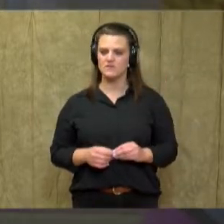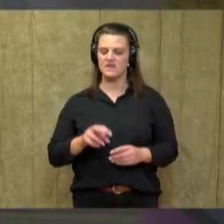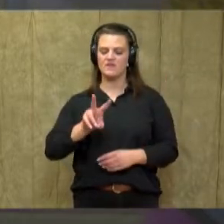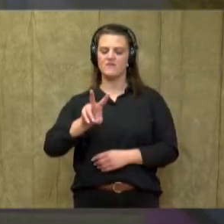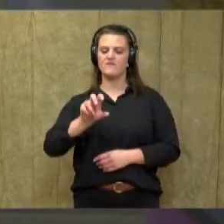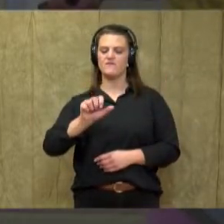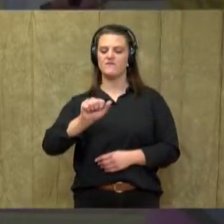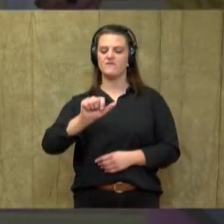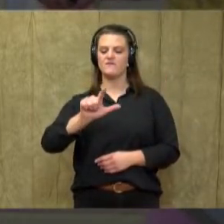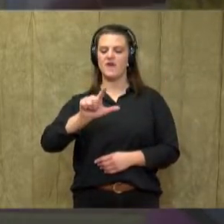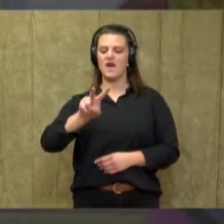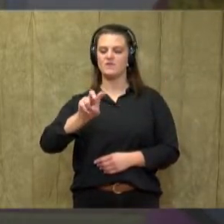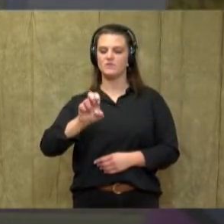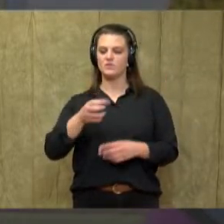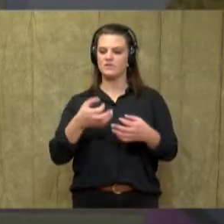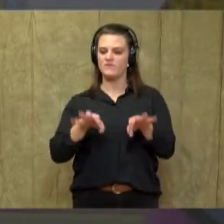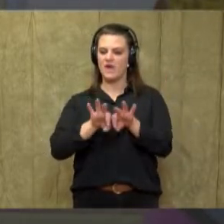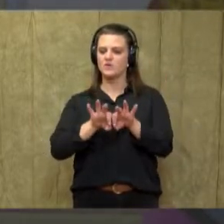value.